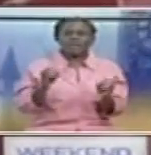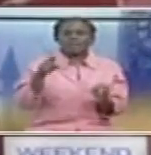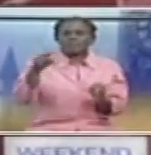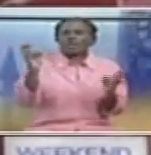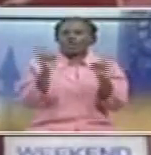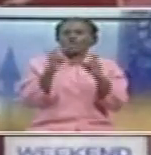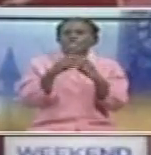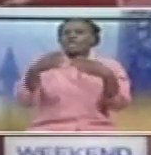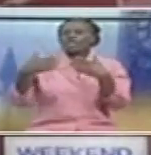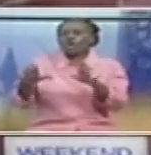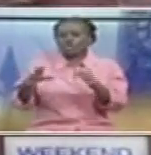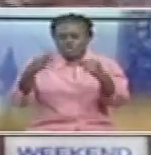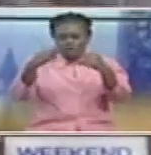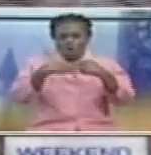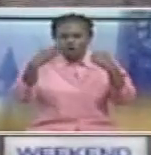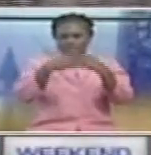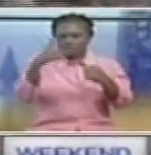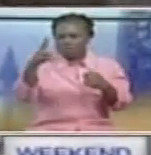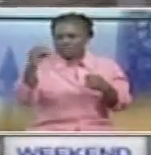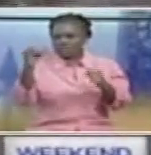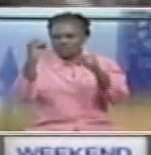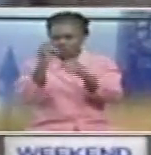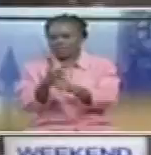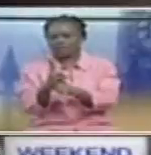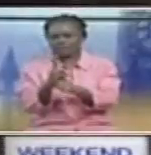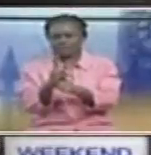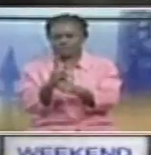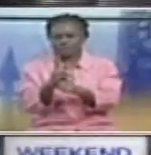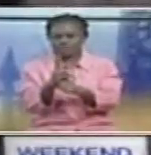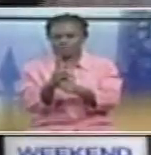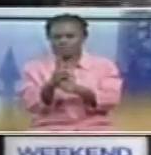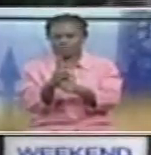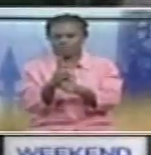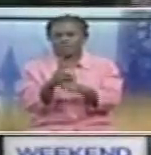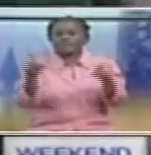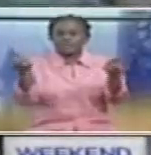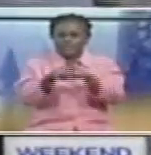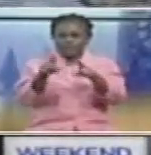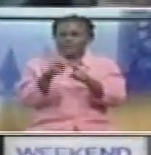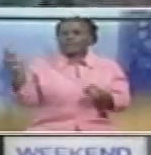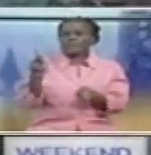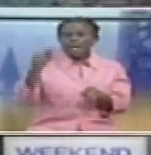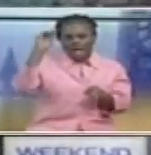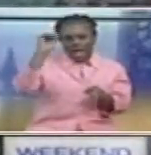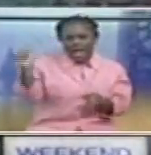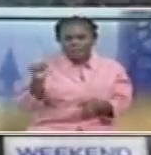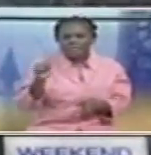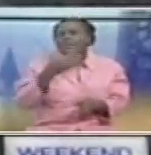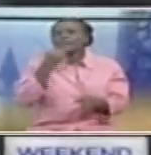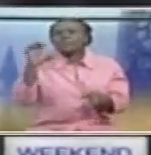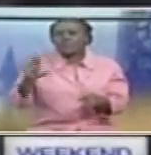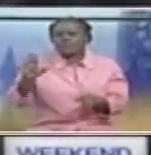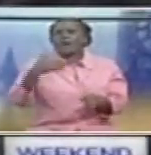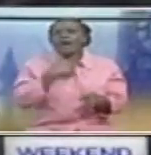contact with her son on August 31st, 2012. Unlike the Karari family, Amina and her family had